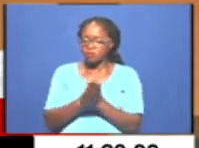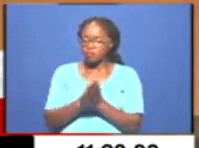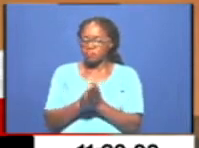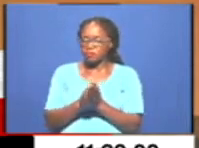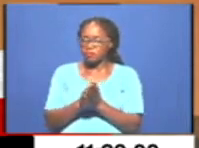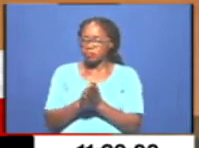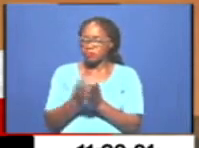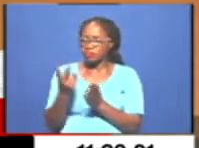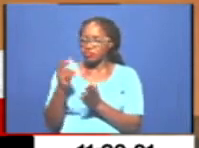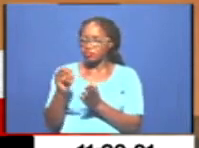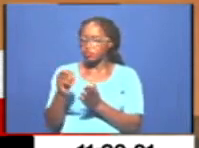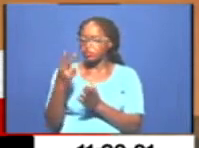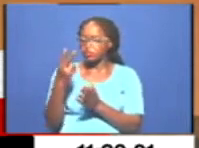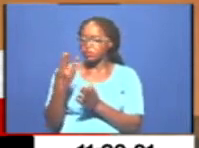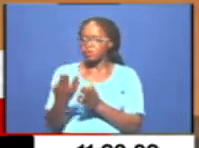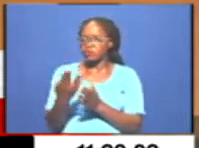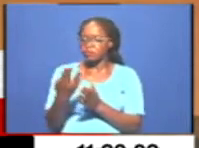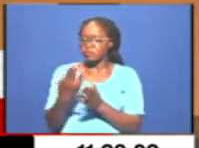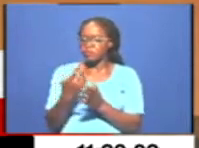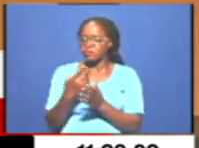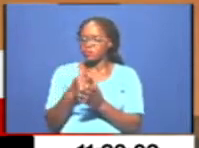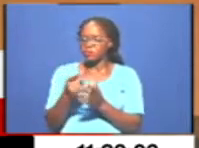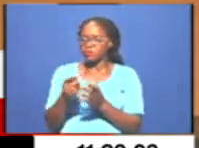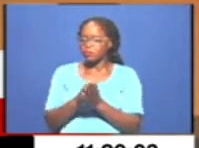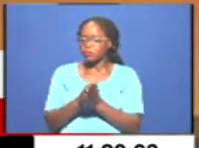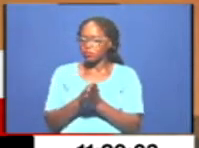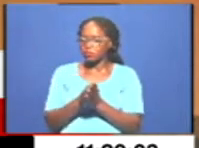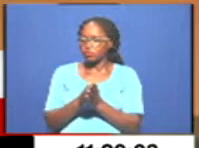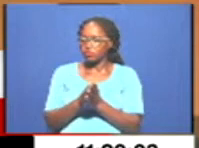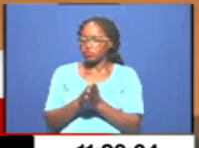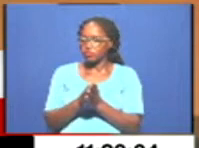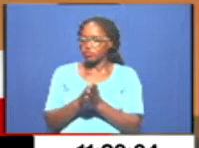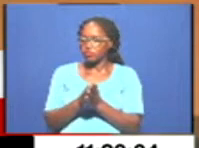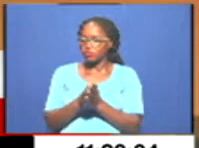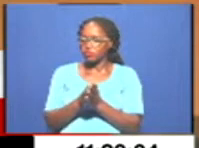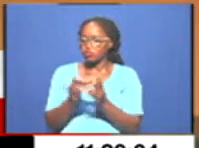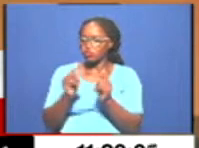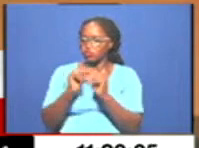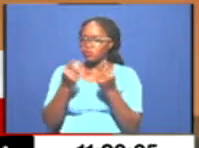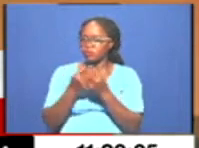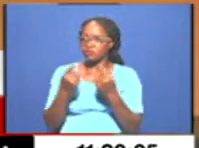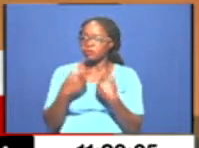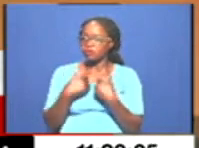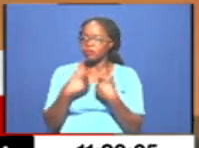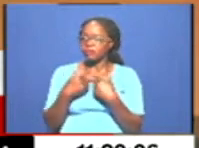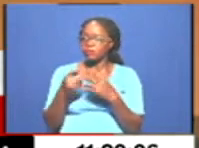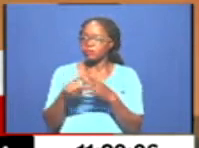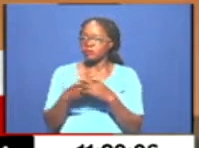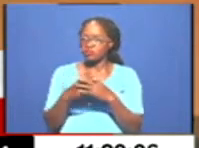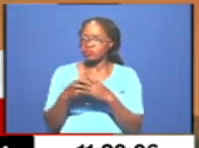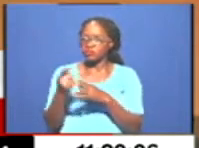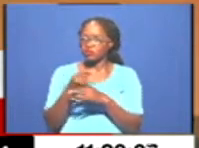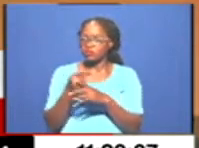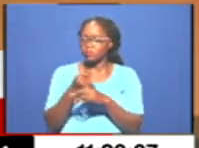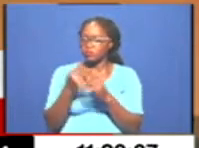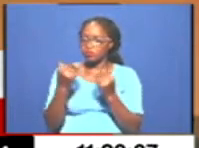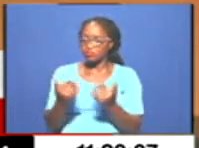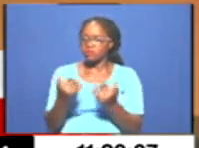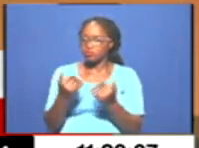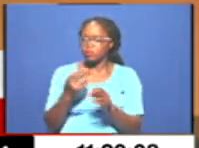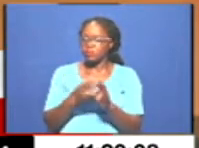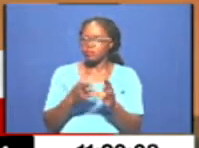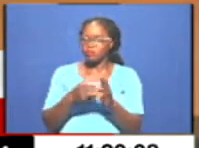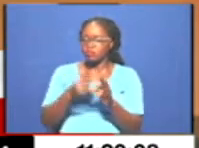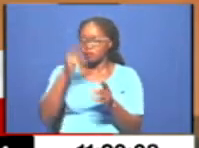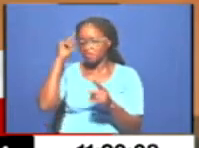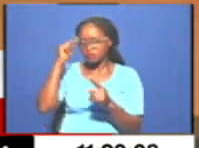but most importantly for the youth is the Dakar 2026. Can we get a team which can start training now, participating with an aim to go